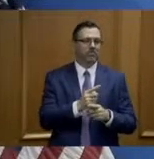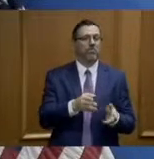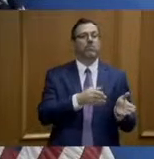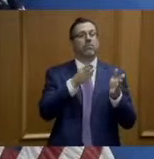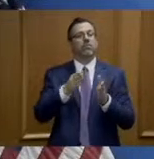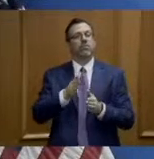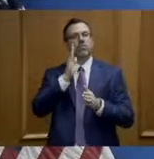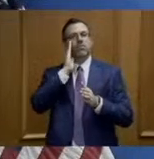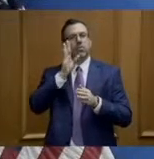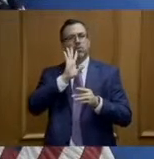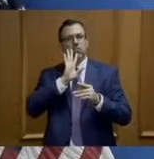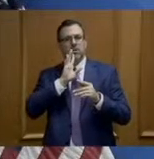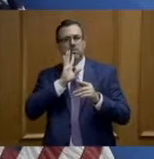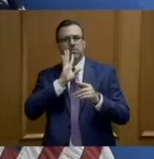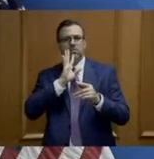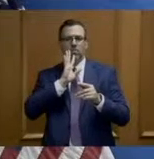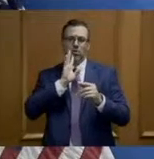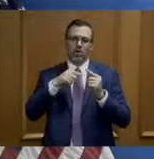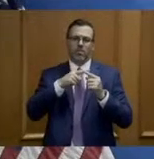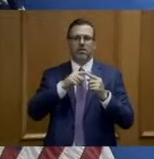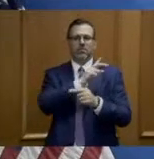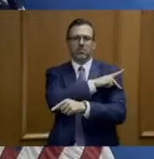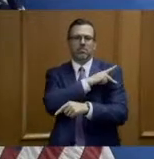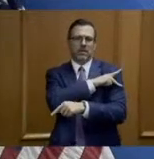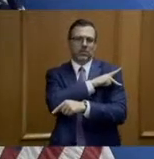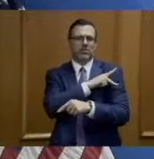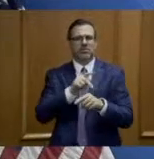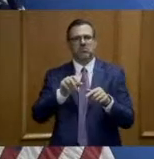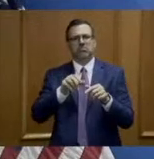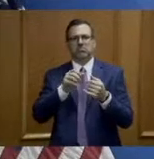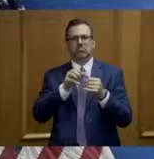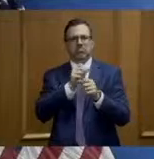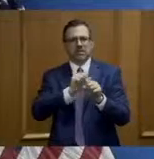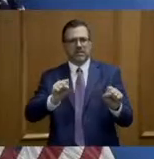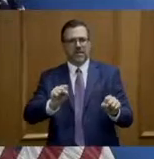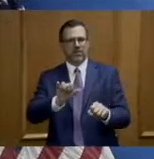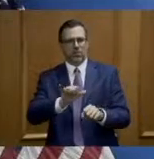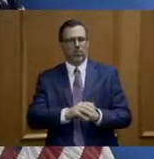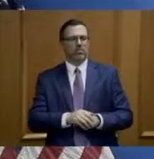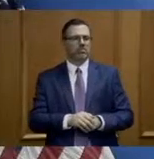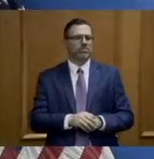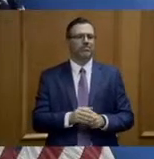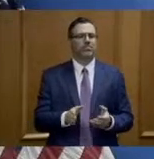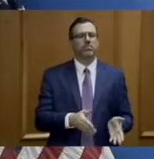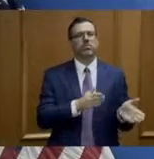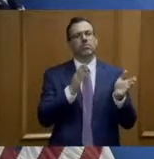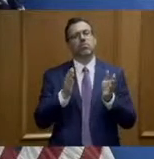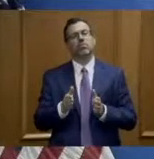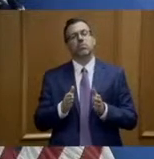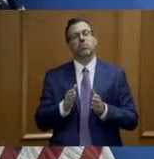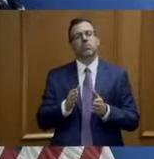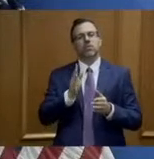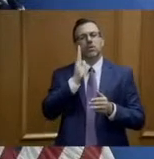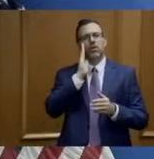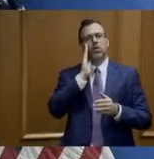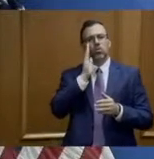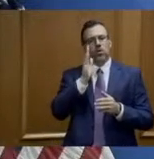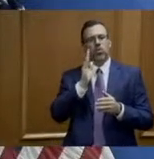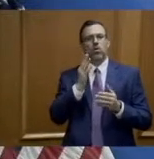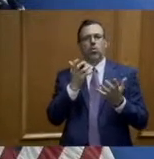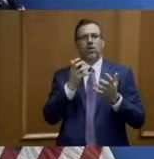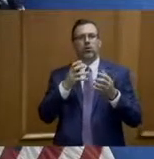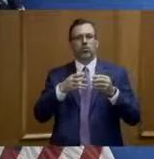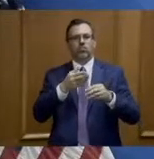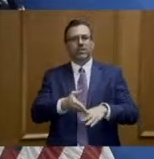this virus every day. I want to talk a bit about testing and our increased efforts to test more Tennesseans.